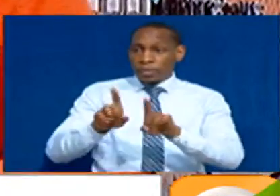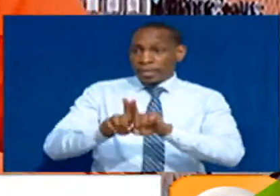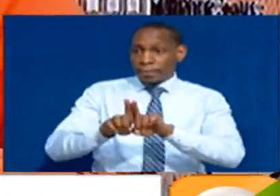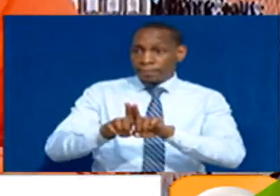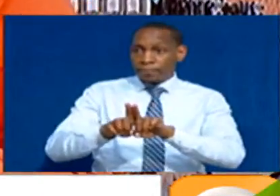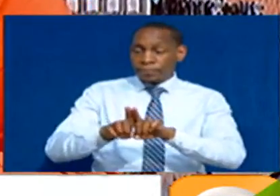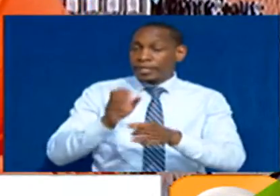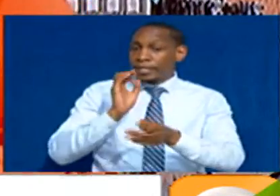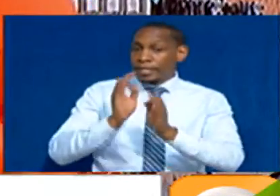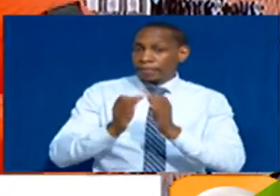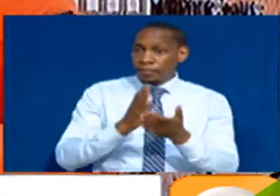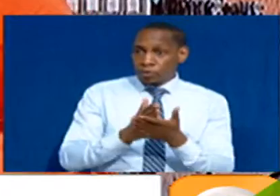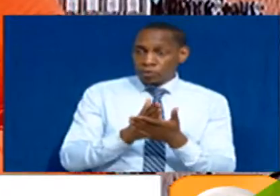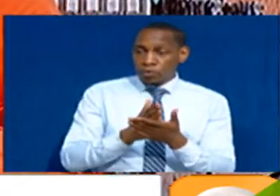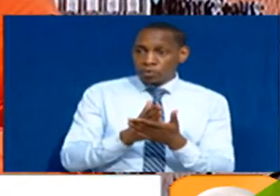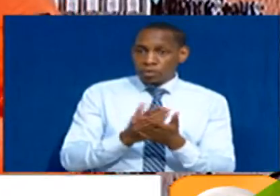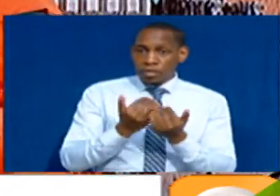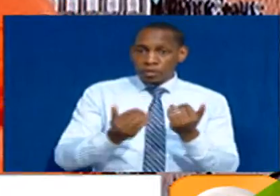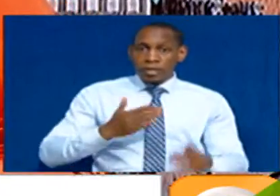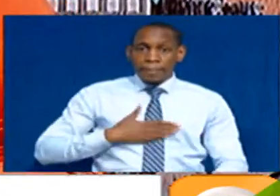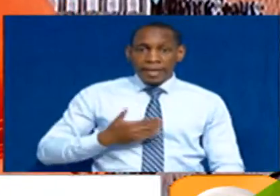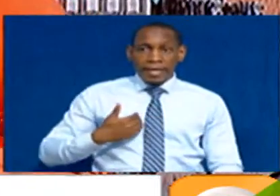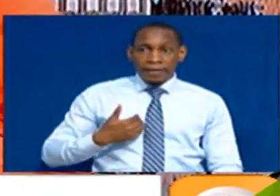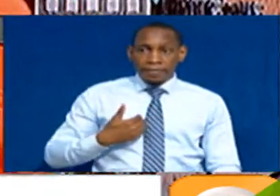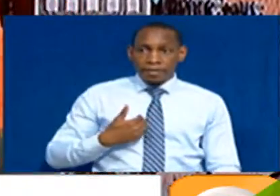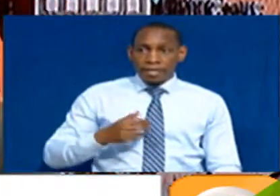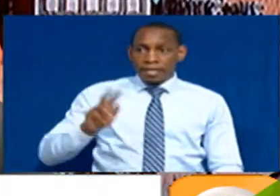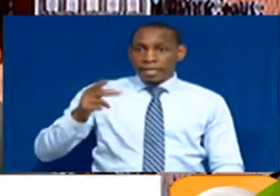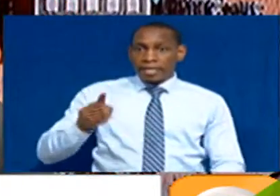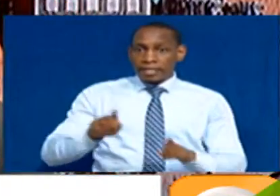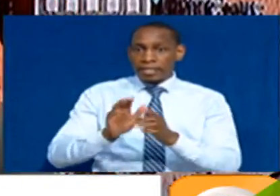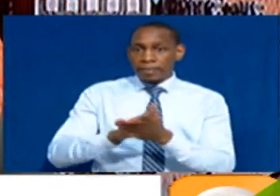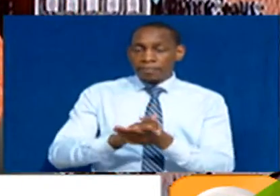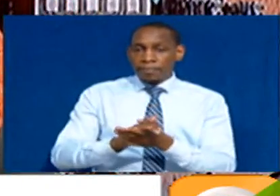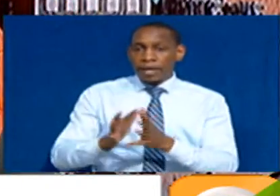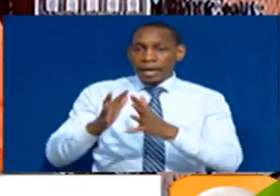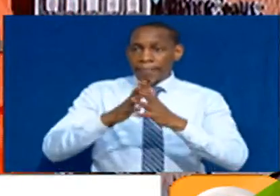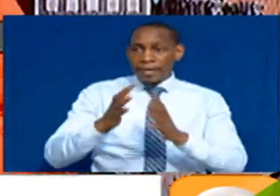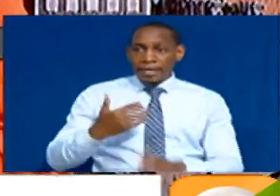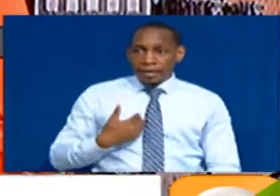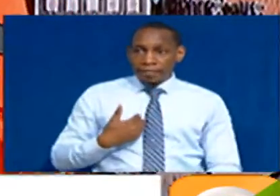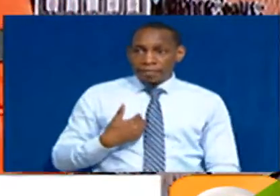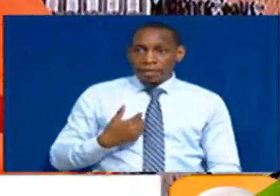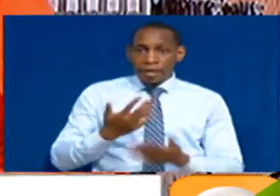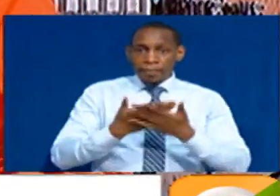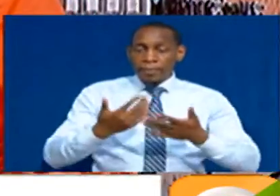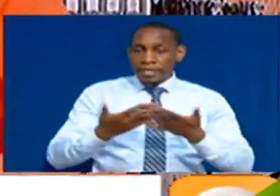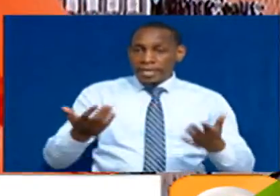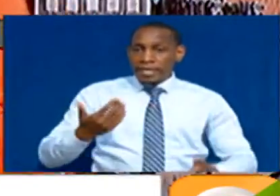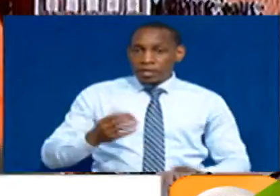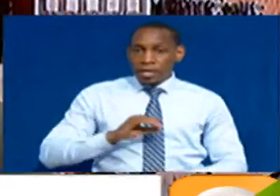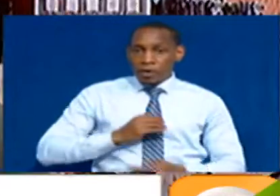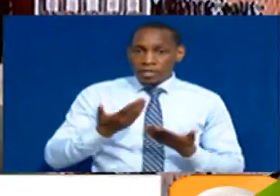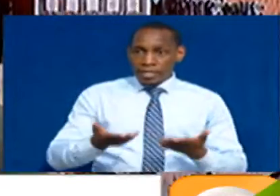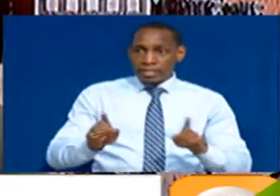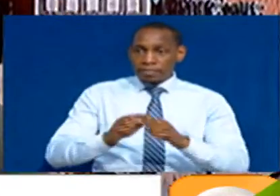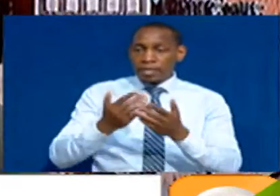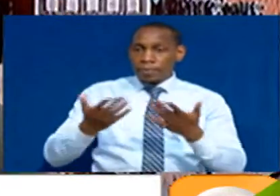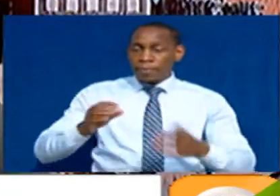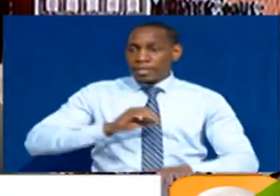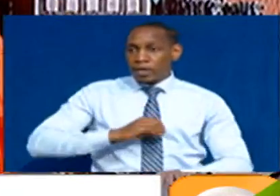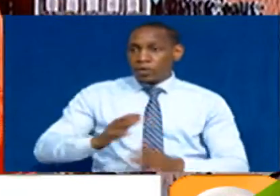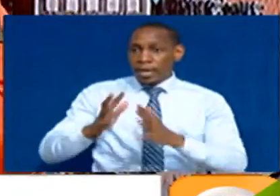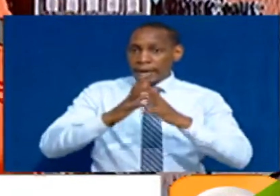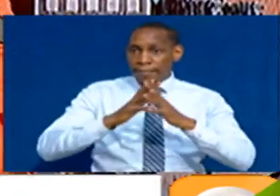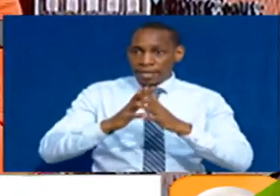you know. And if I have my children in Kenya, I have my children in the US, whatever properties I own here or whatever property I